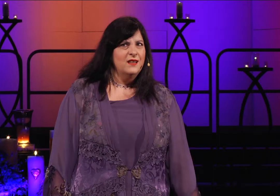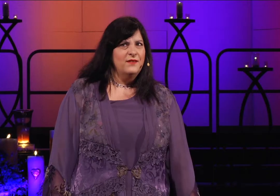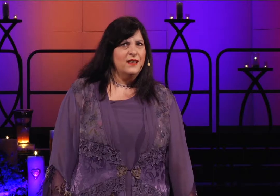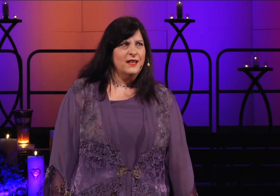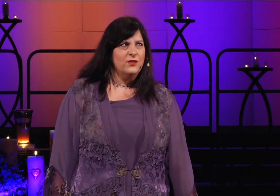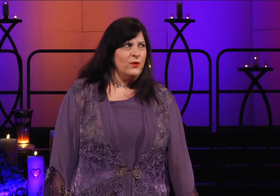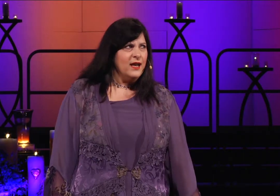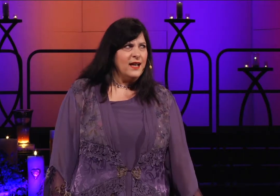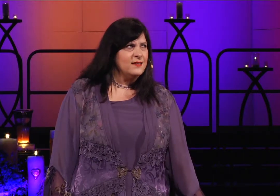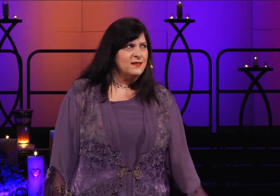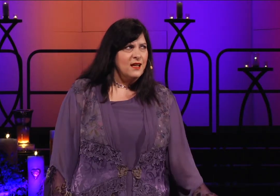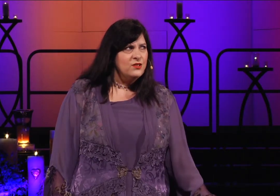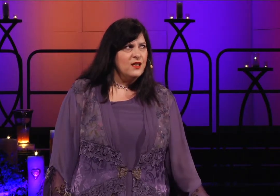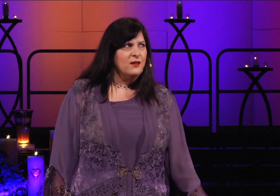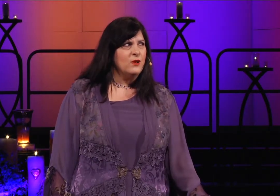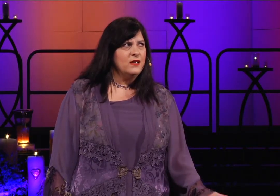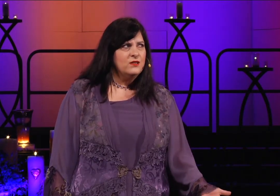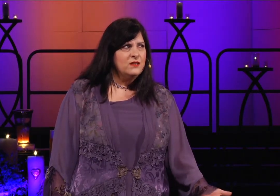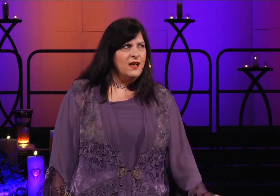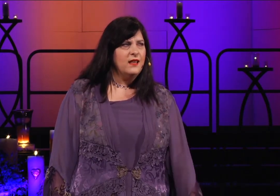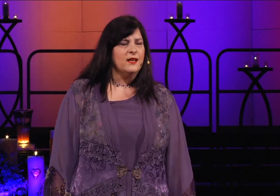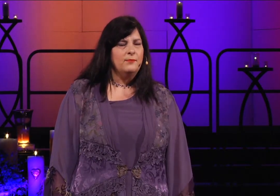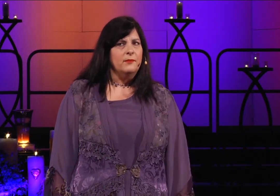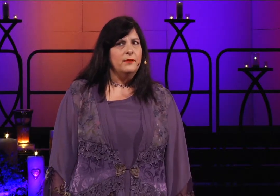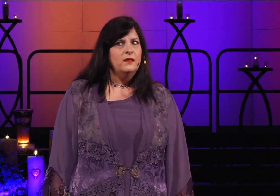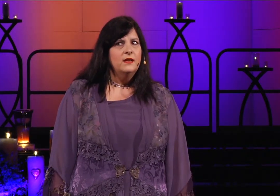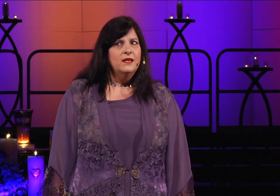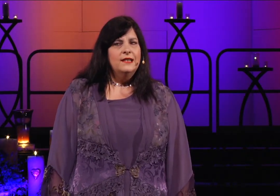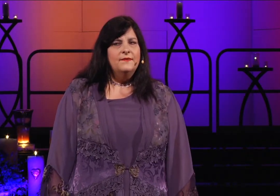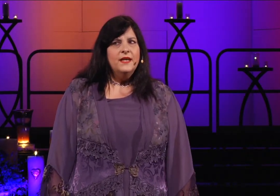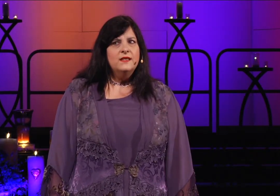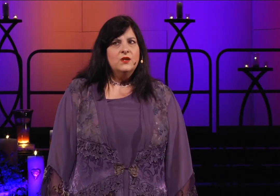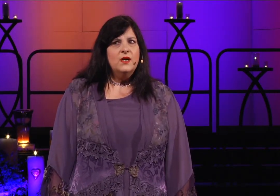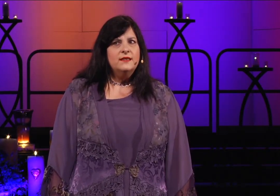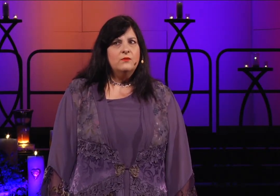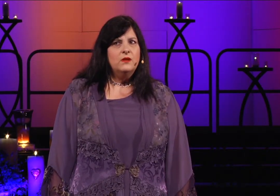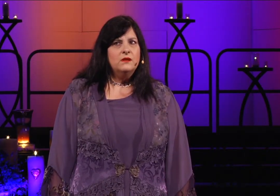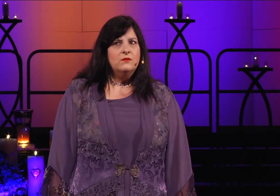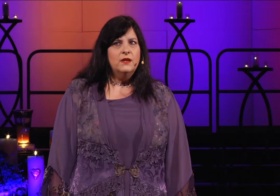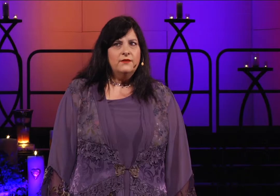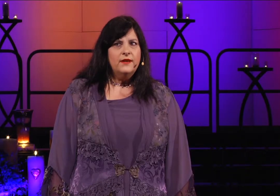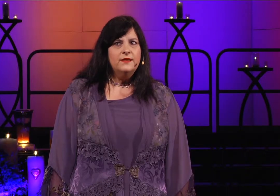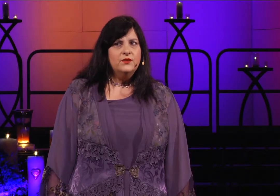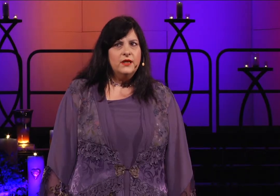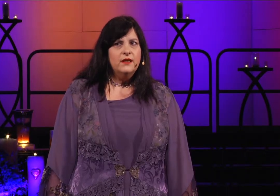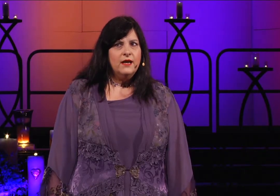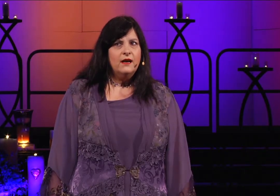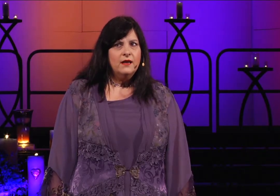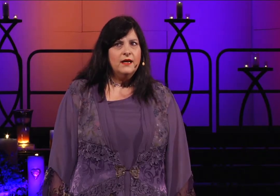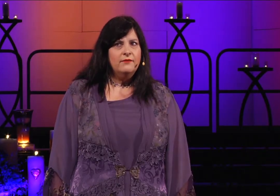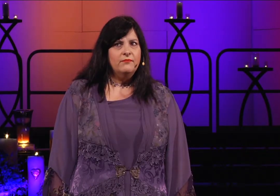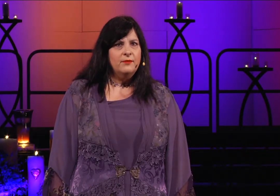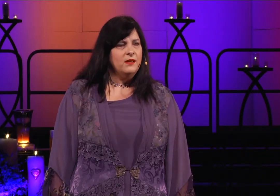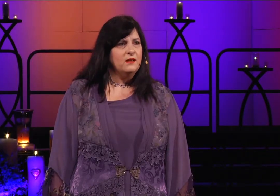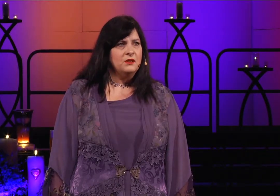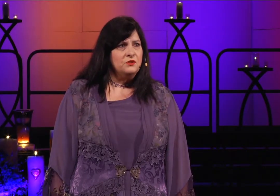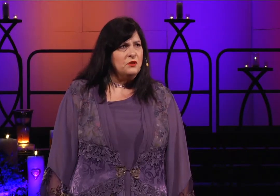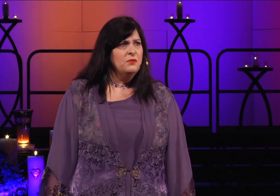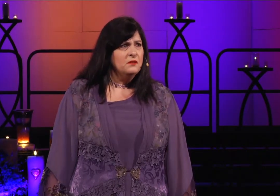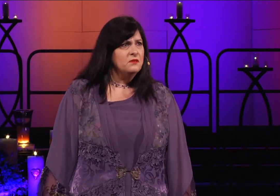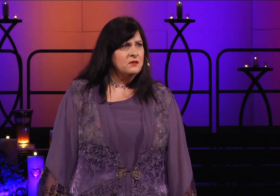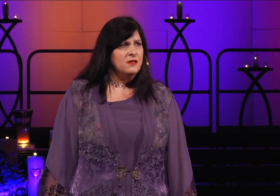doesn't feel like a threat. He hasn't touched anyone. He's just yelling at people. And so I said, well, what if I stood here? How could I